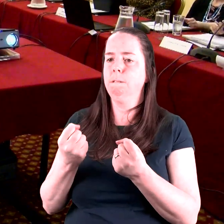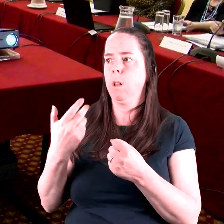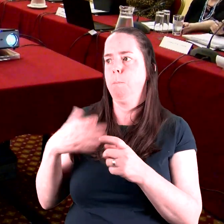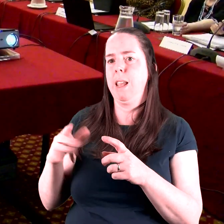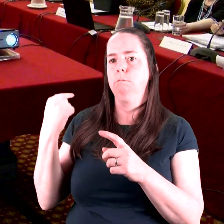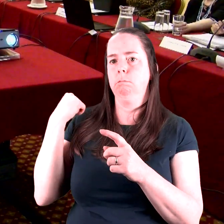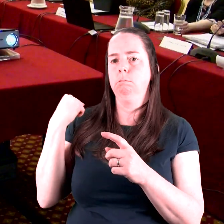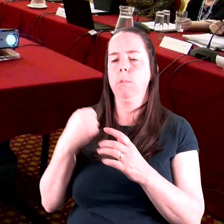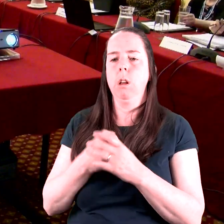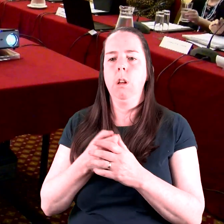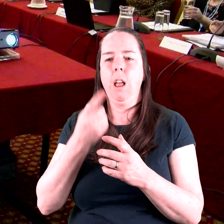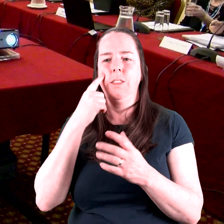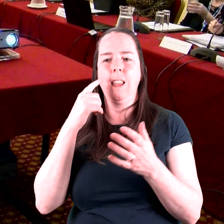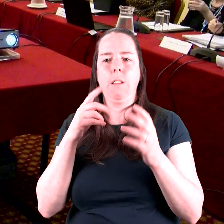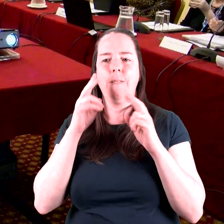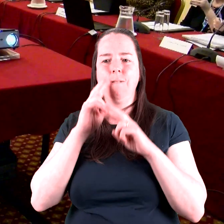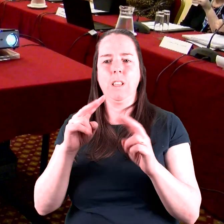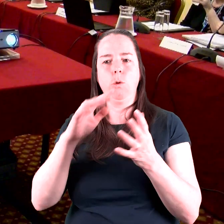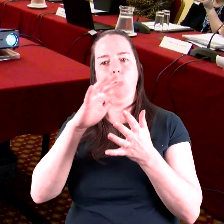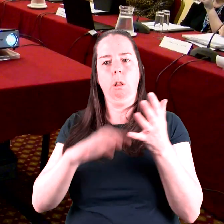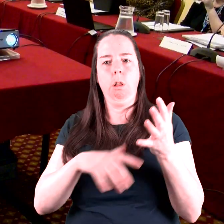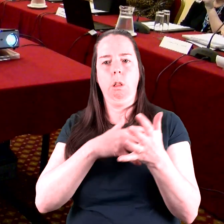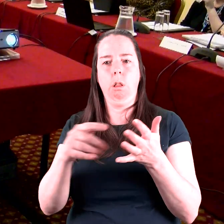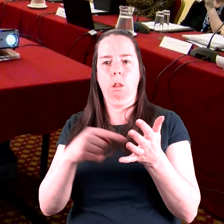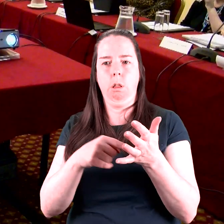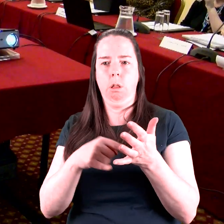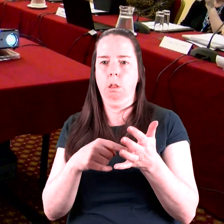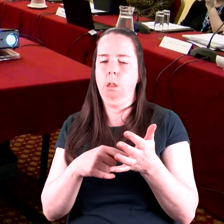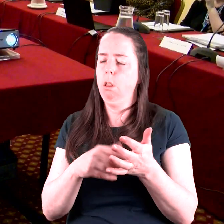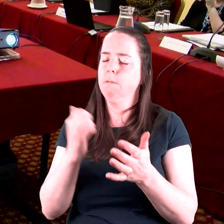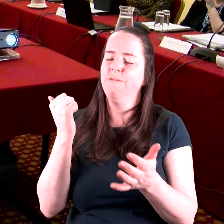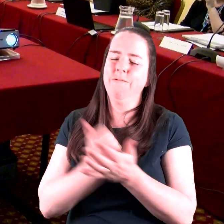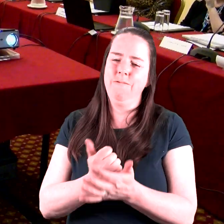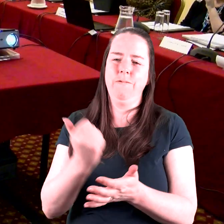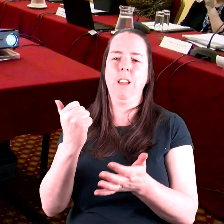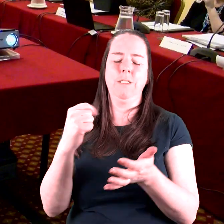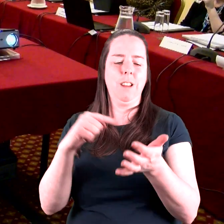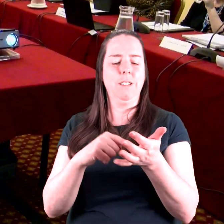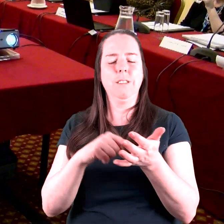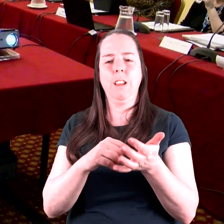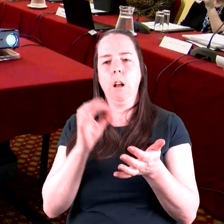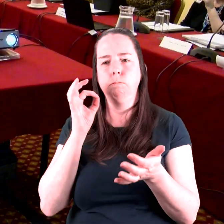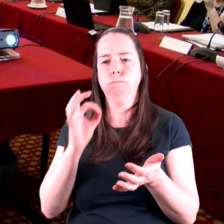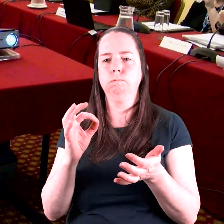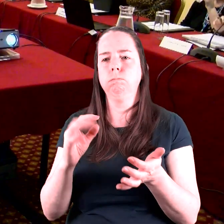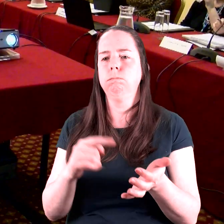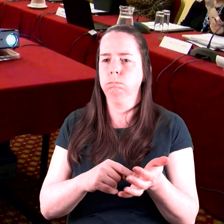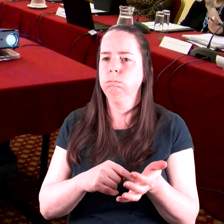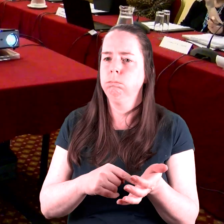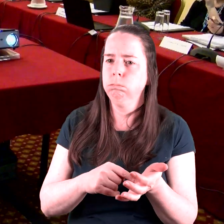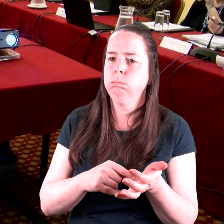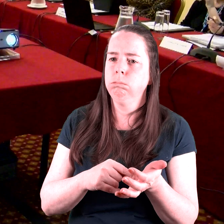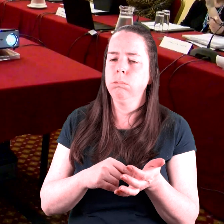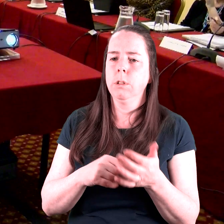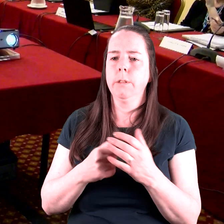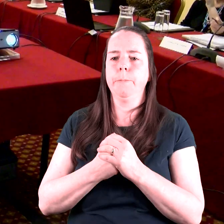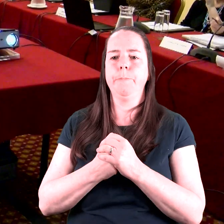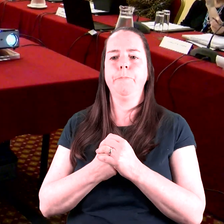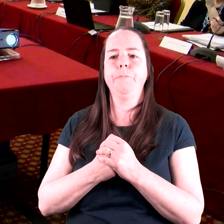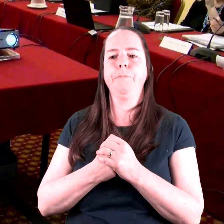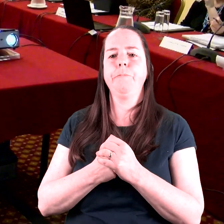held together. I think the visual on that you've showed on one of these pages here is